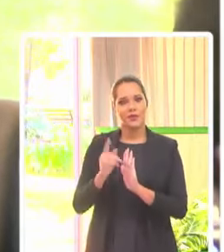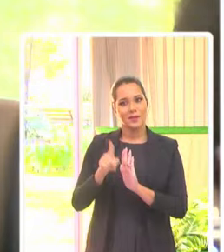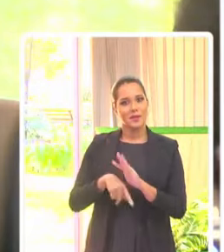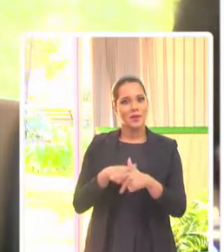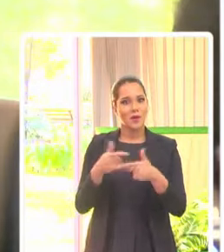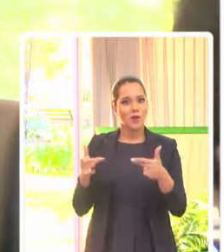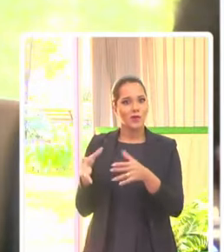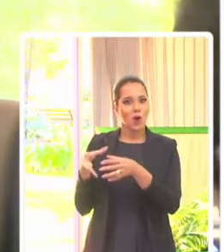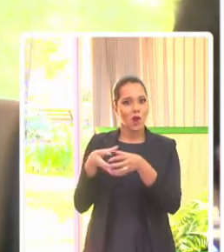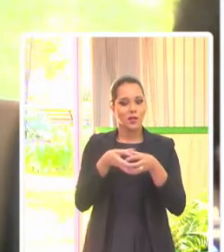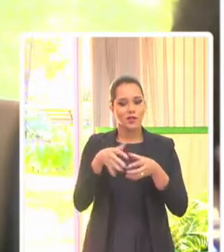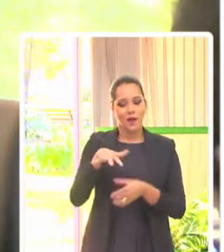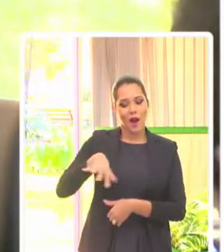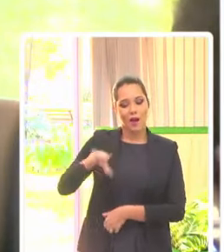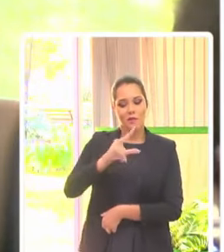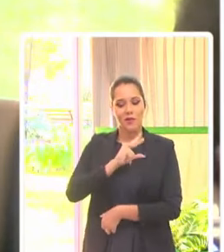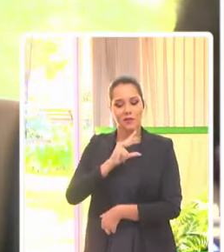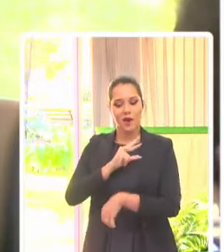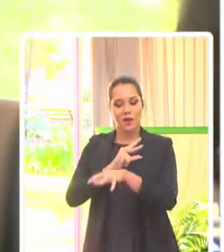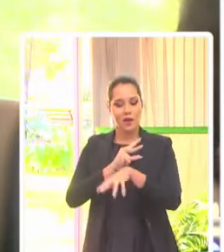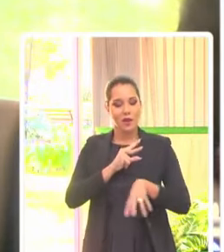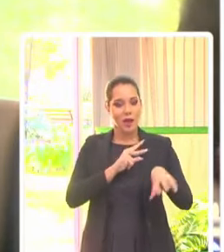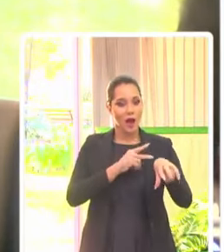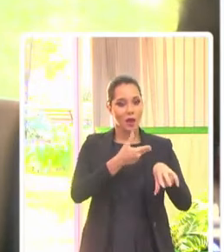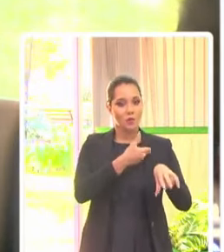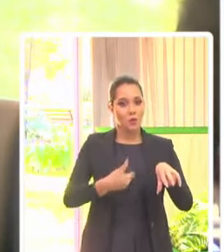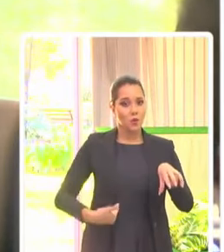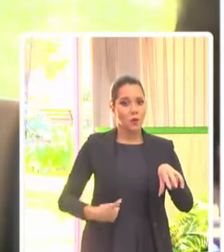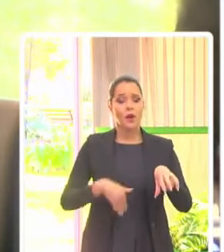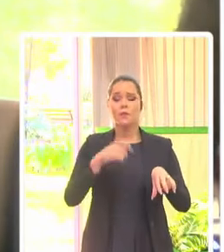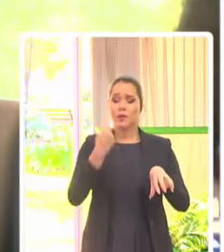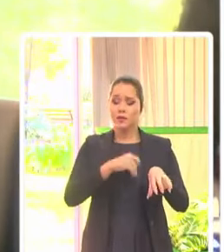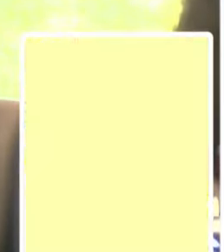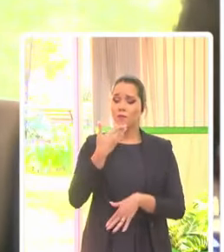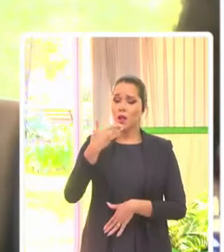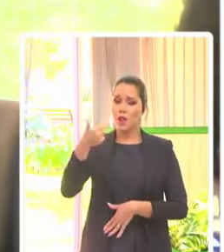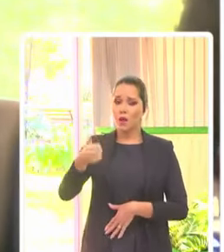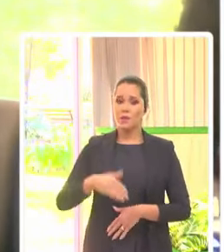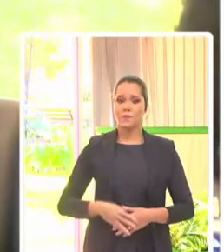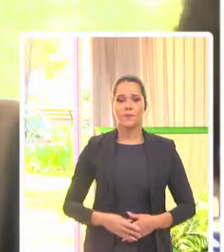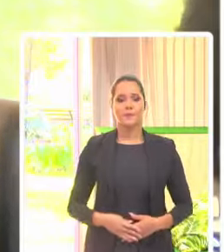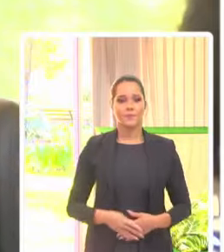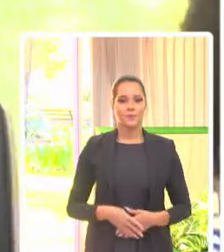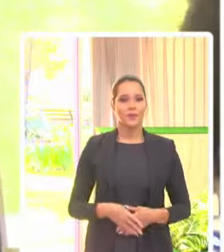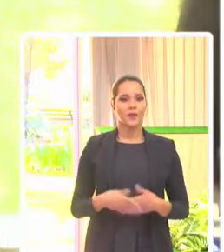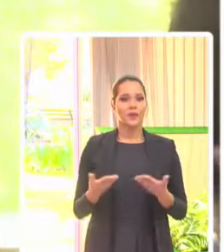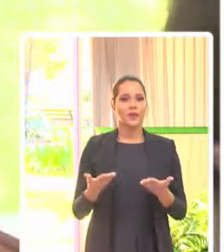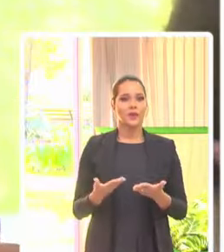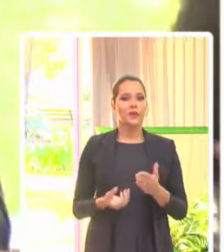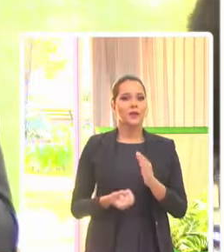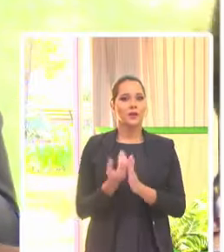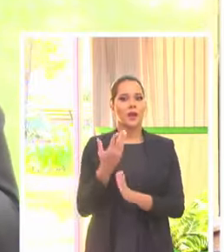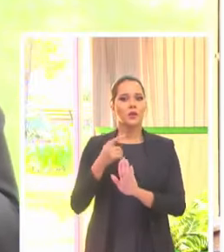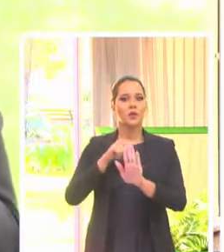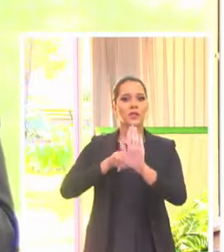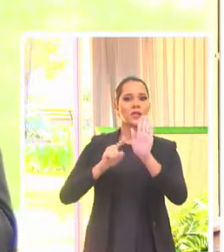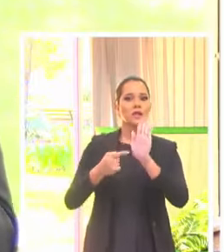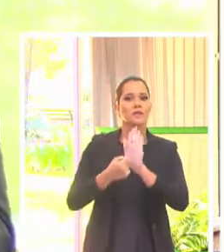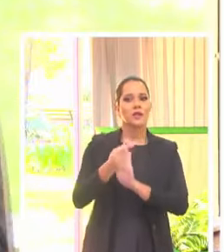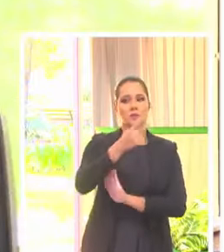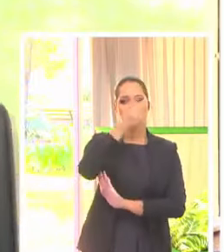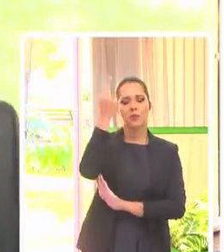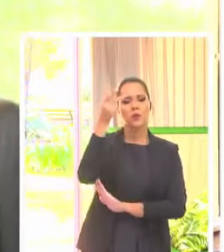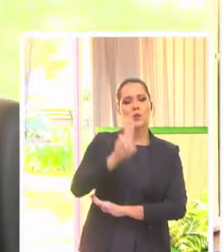as much as the public sector needs to do a better job of making simpler user interfaces. Meaning, when you have an app on your